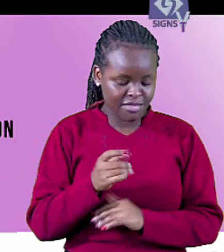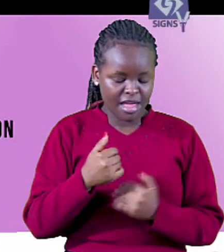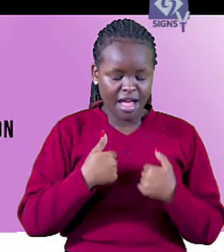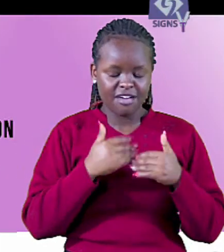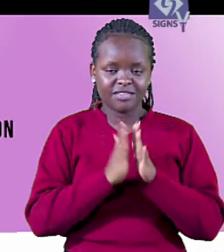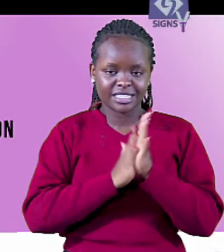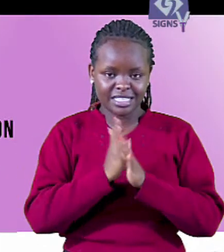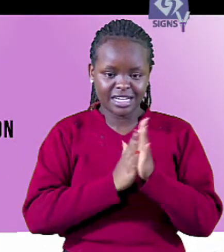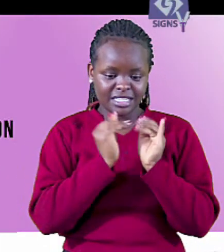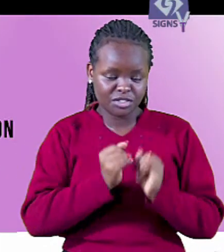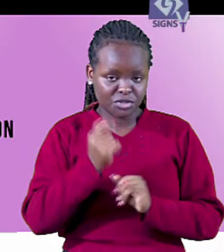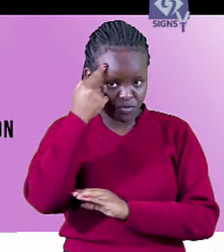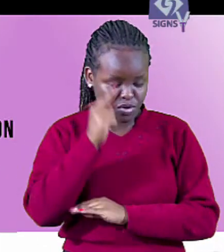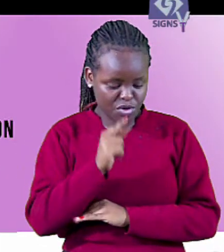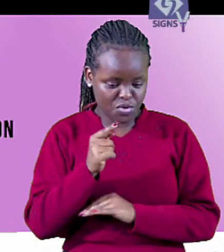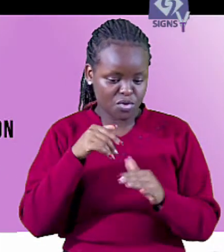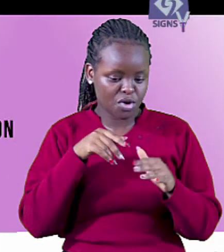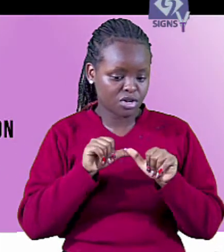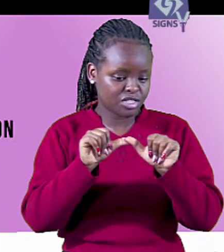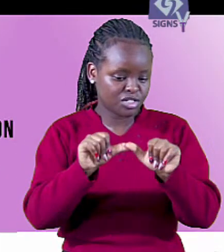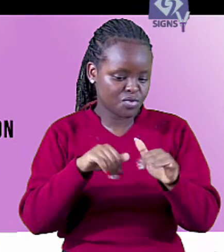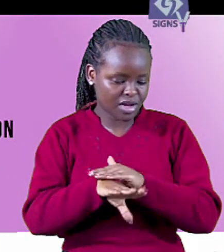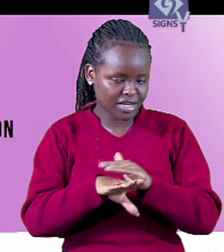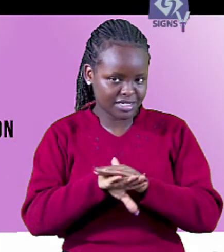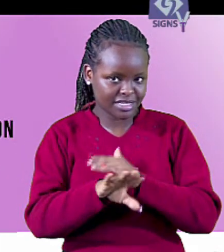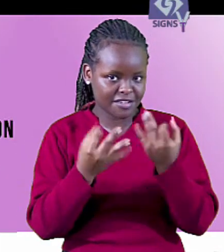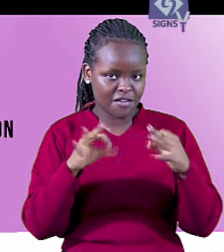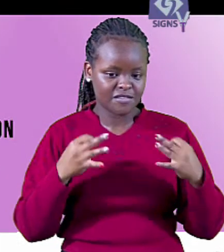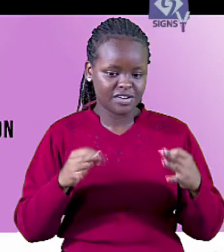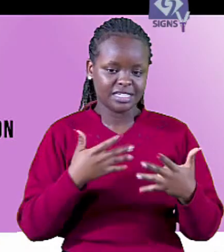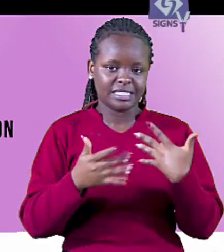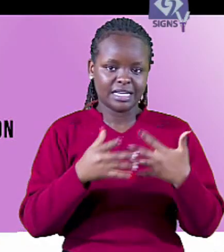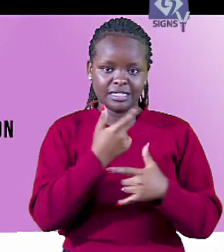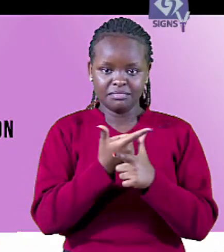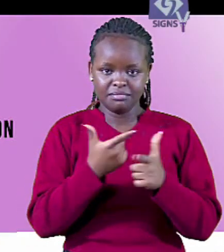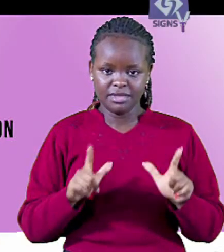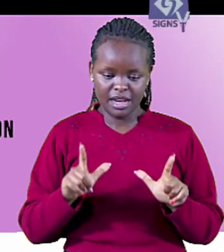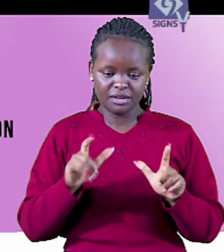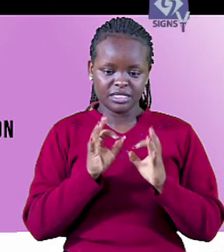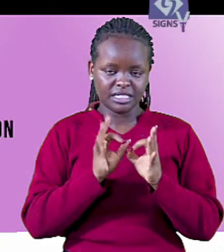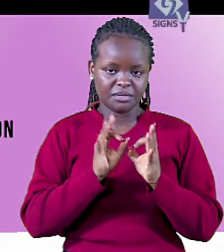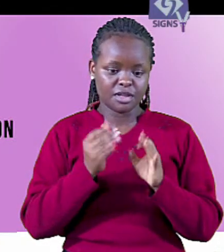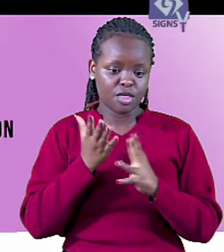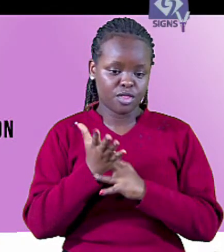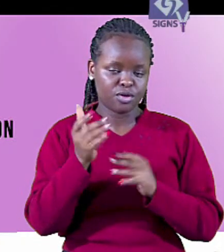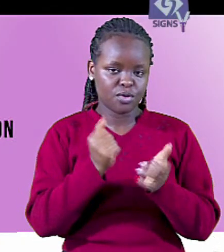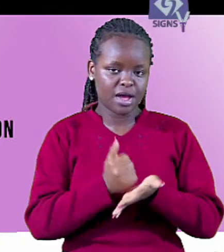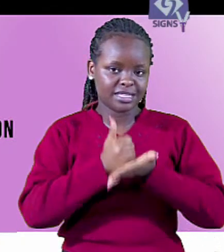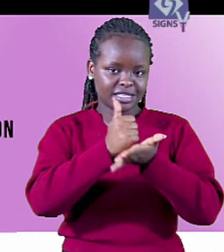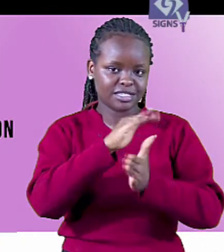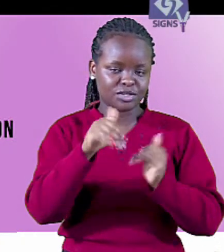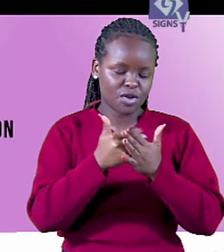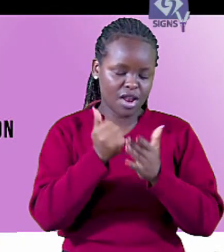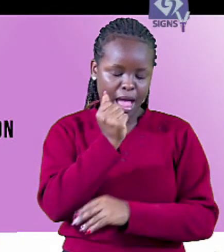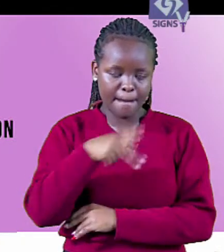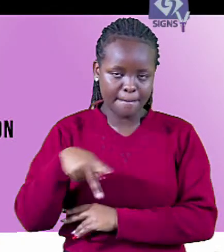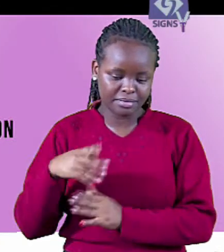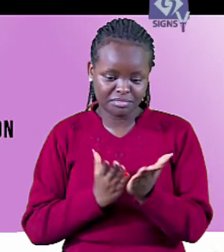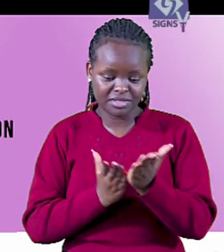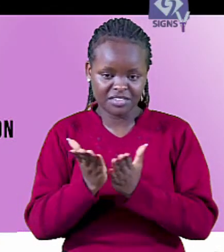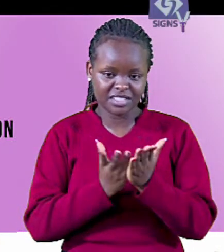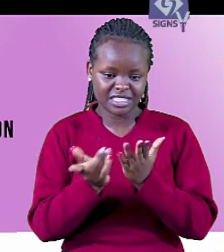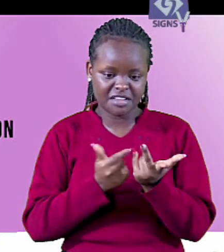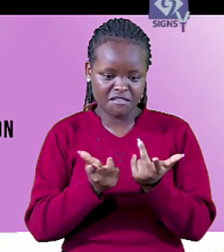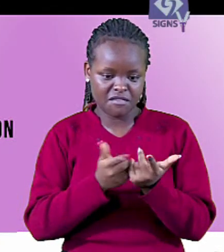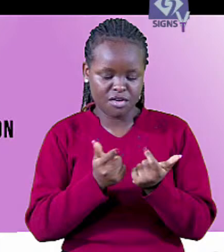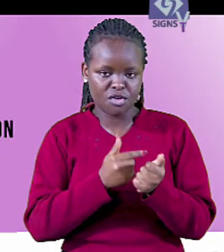you. You can continue to access free sign language interpretation services through the AssistAll app. This service is